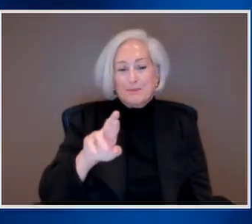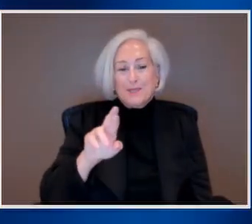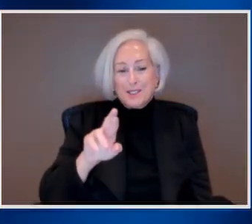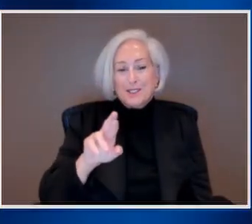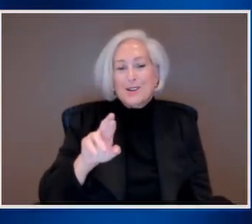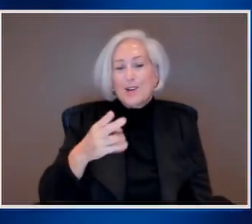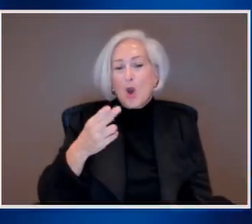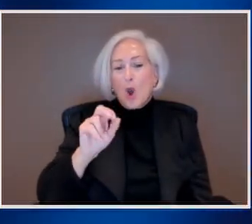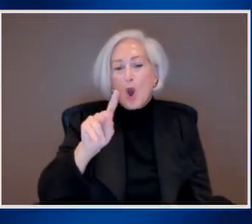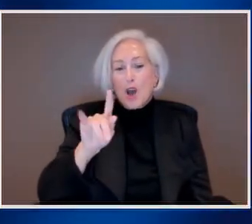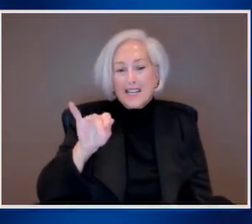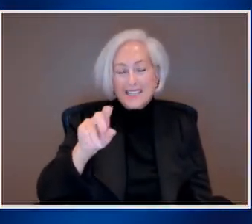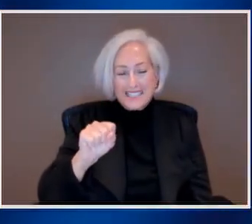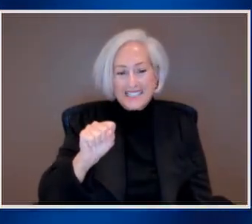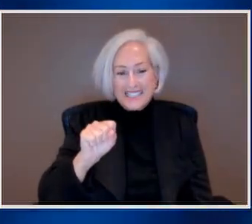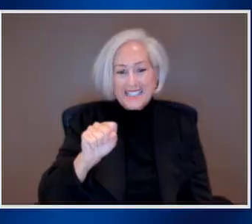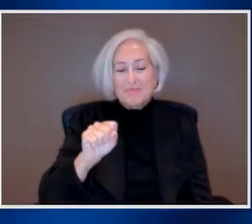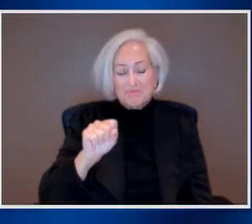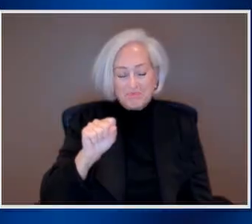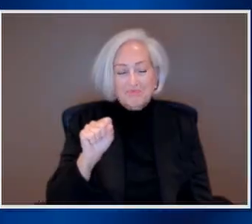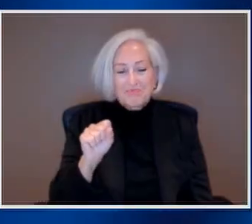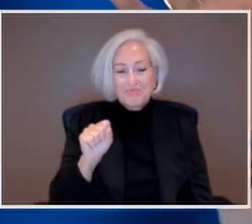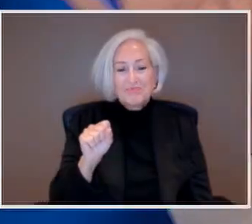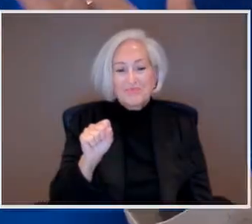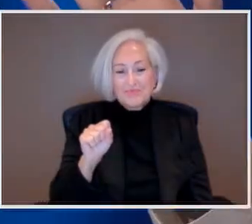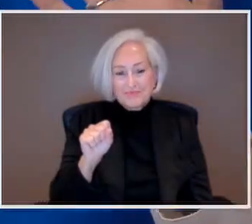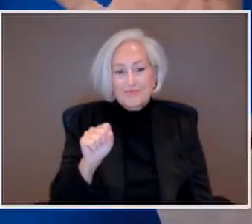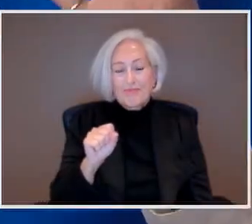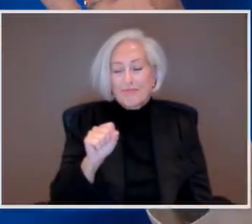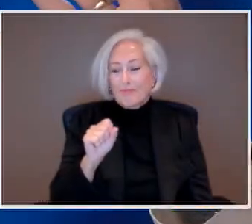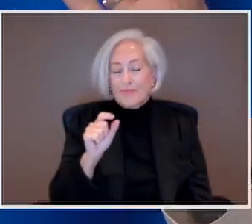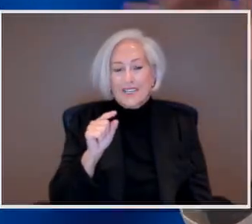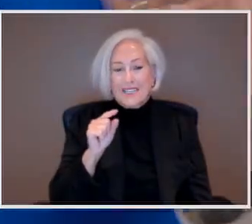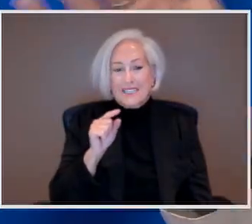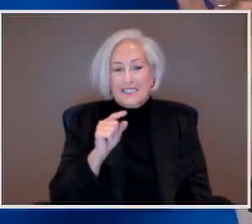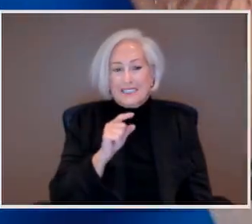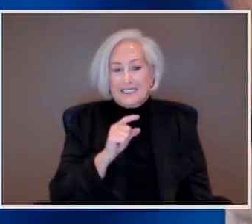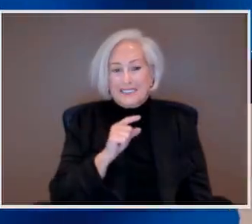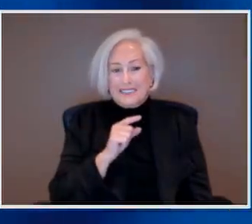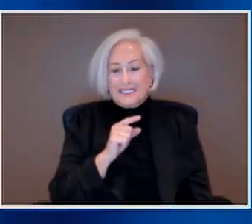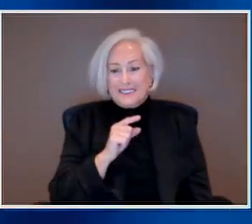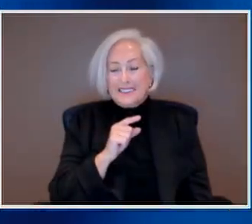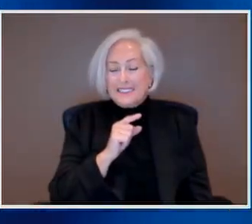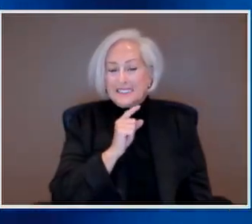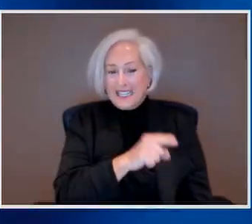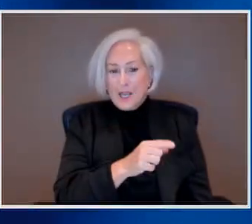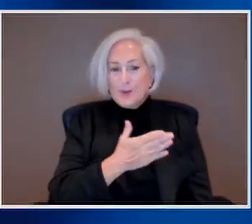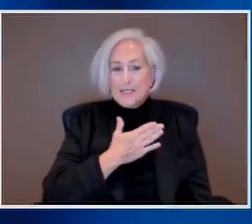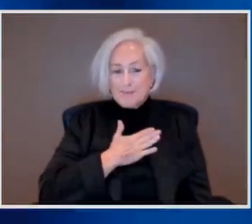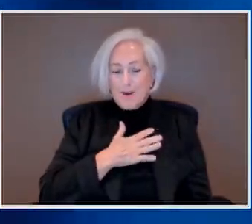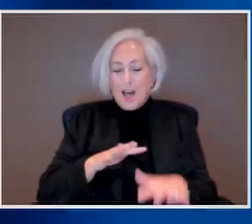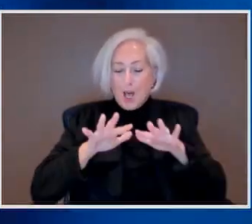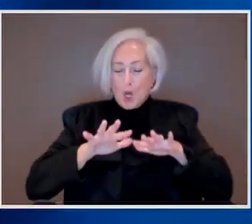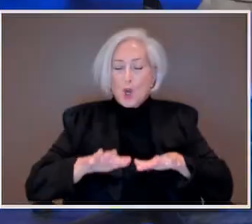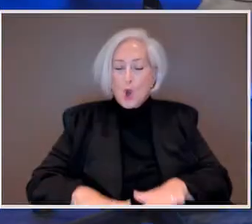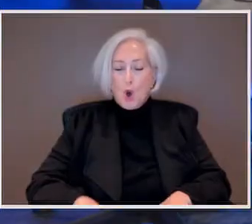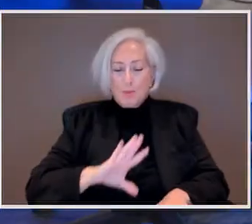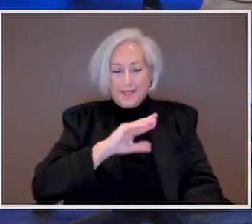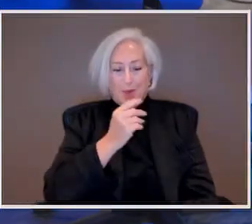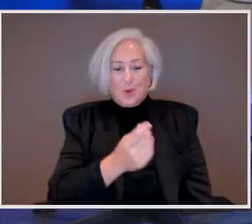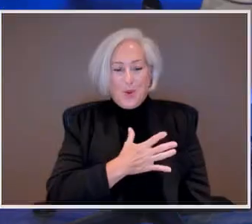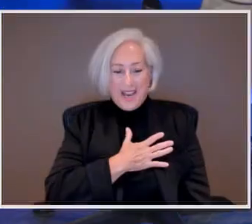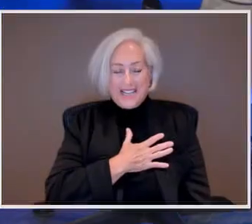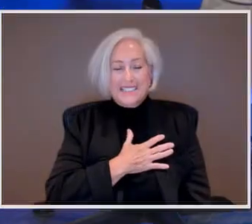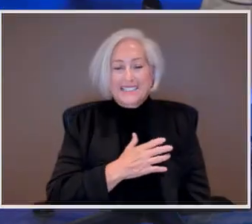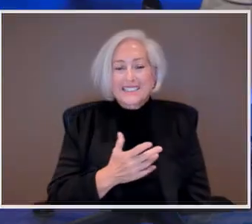Hawkins. And he was like my calming grace, you know, because Gage